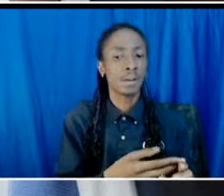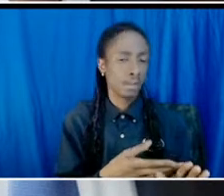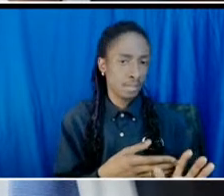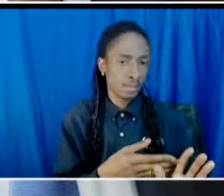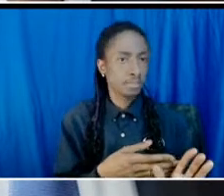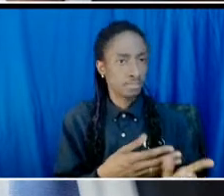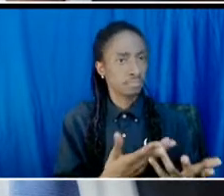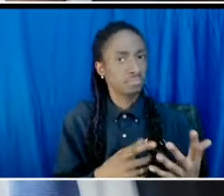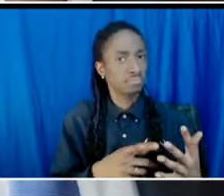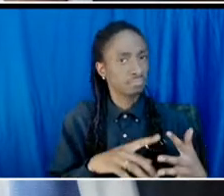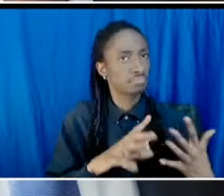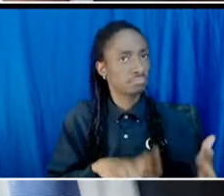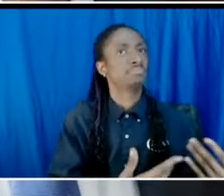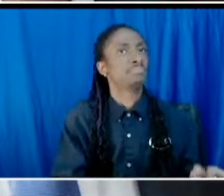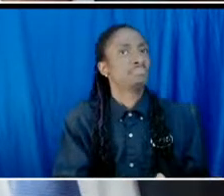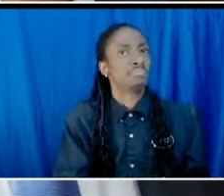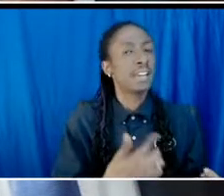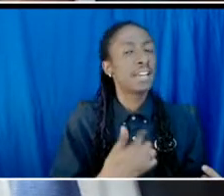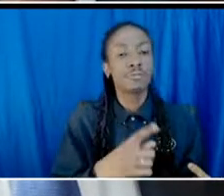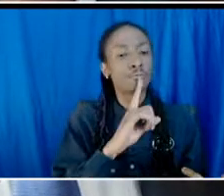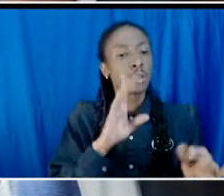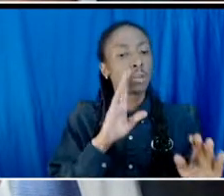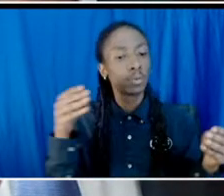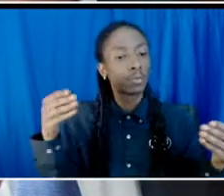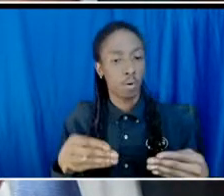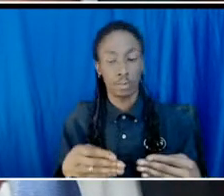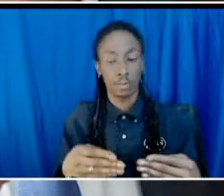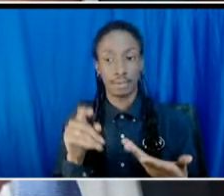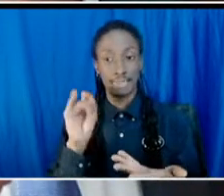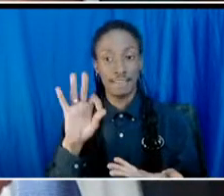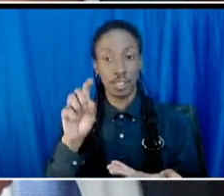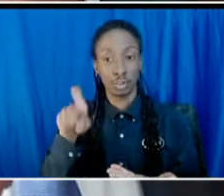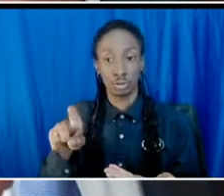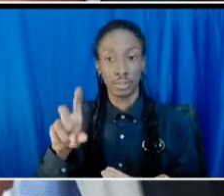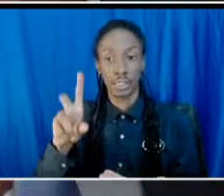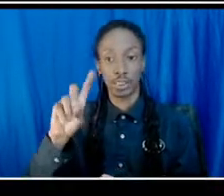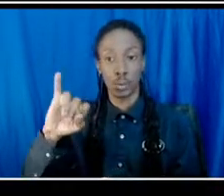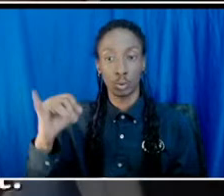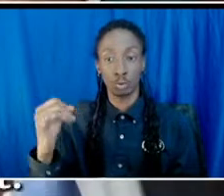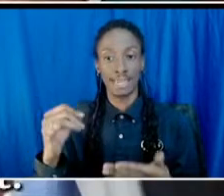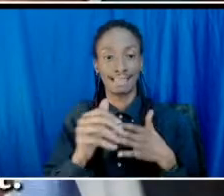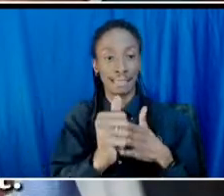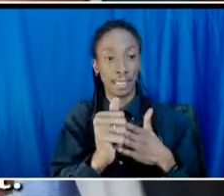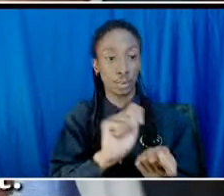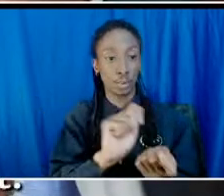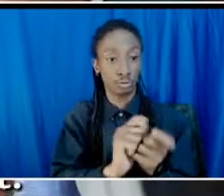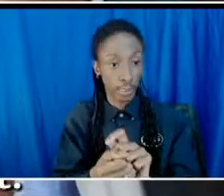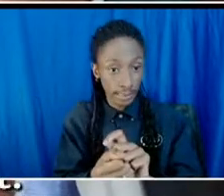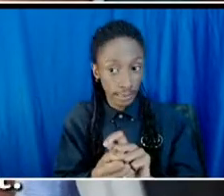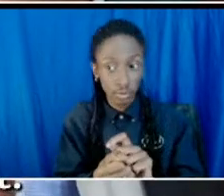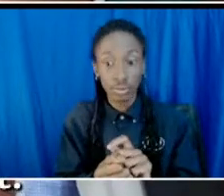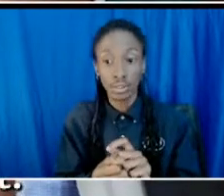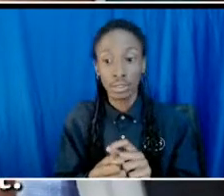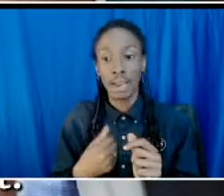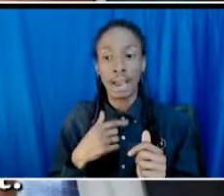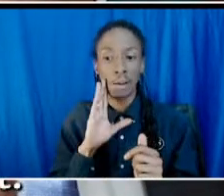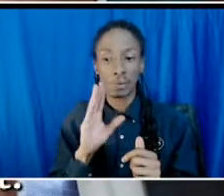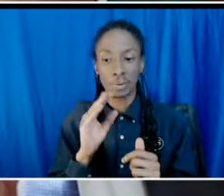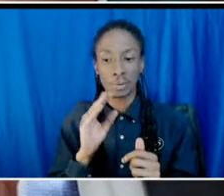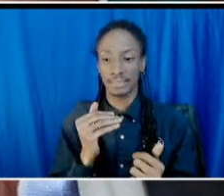It was entirely focused on whether there should be a DOJ leadership change. I was sitting directly in front of the